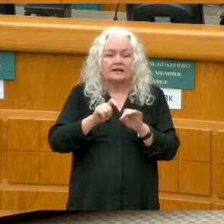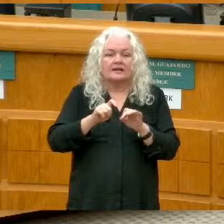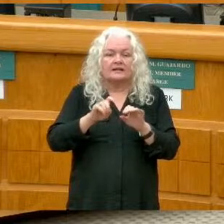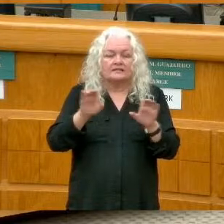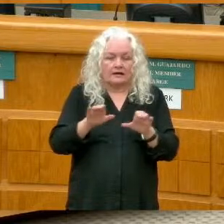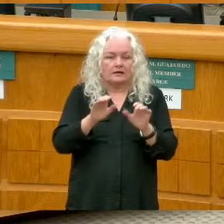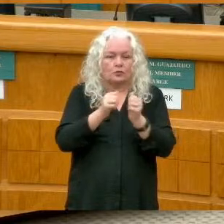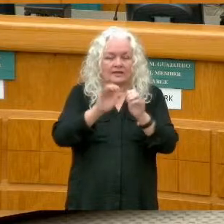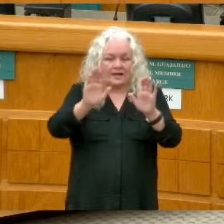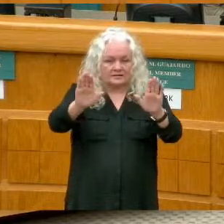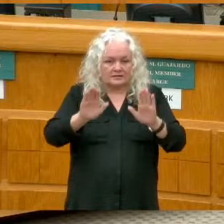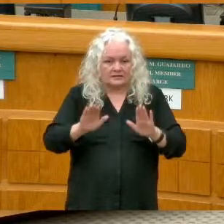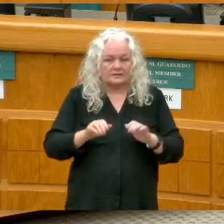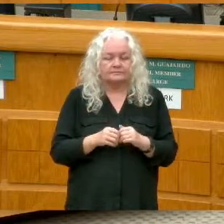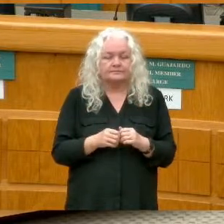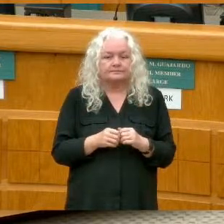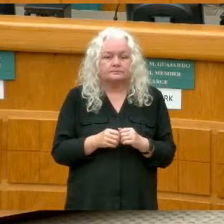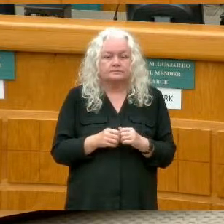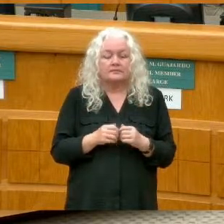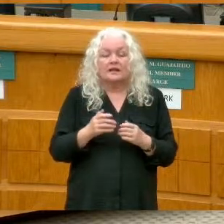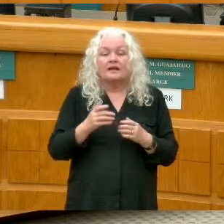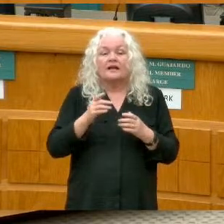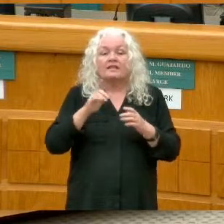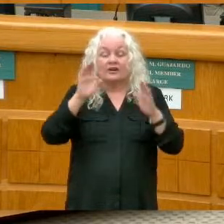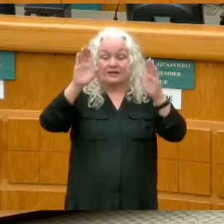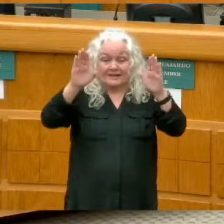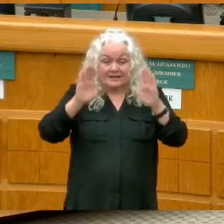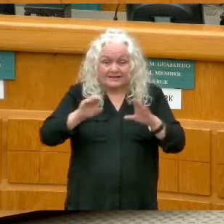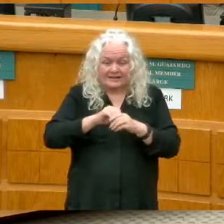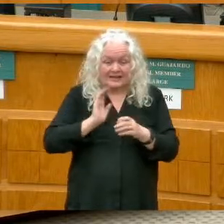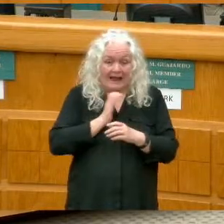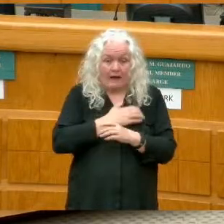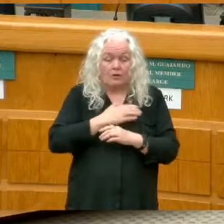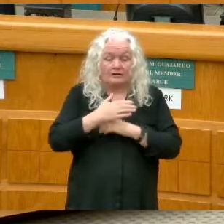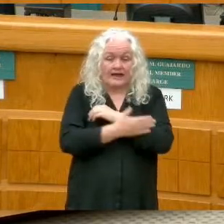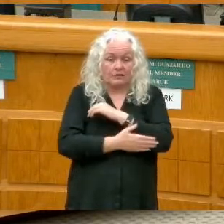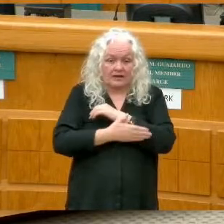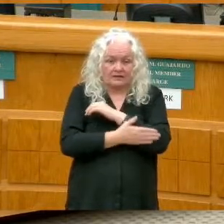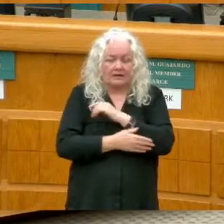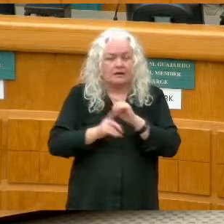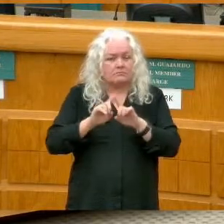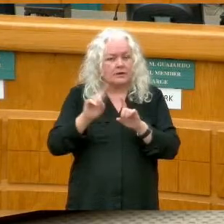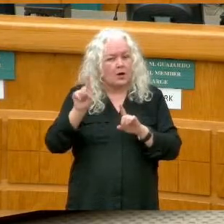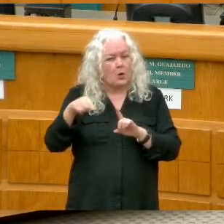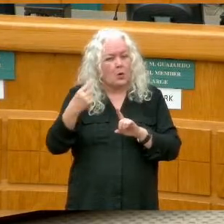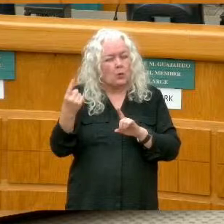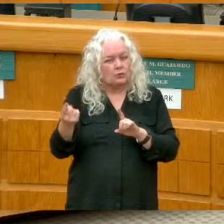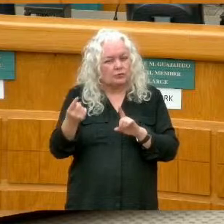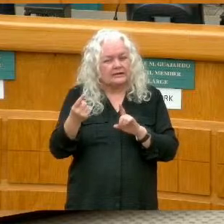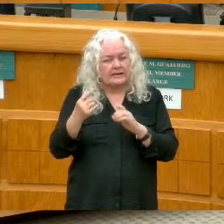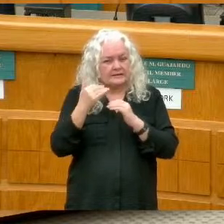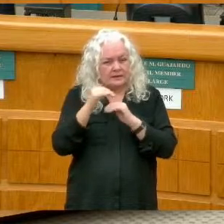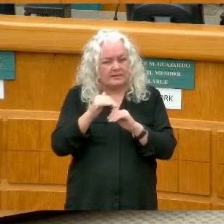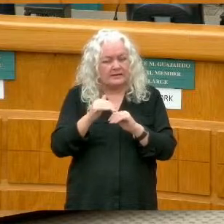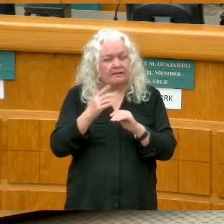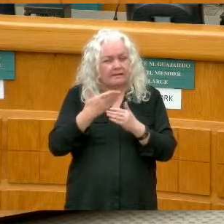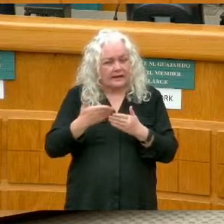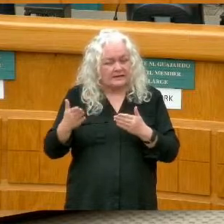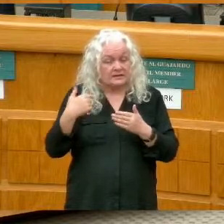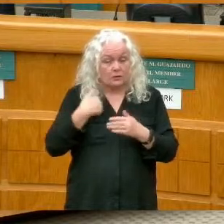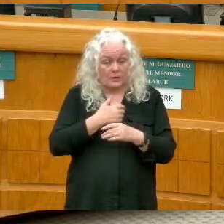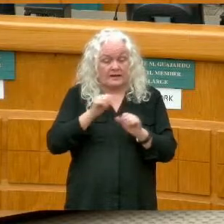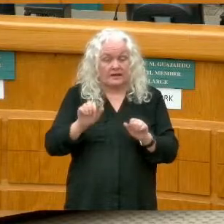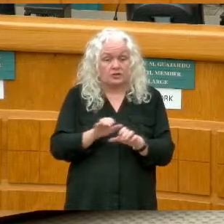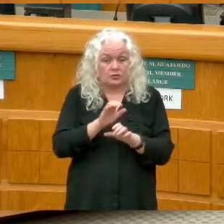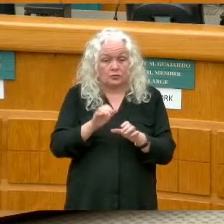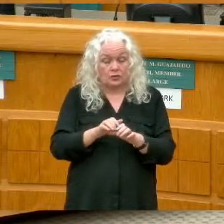excellence. There is excellence in our county, but there is only so much we can do. And the